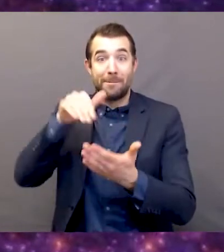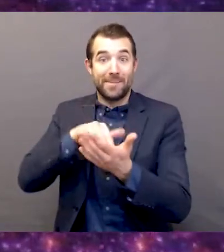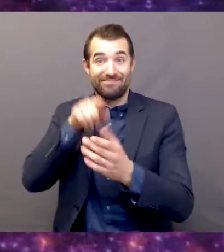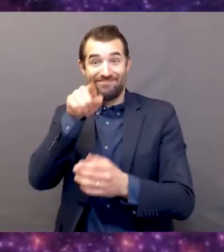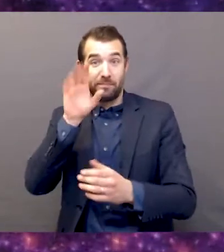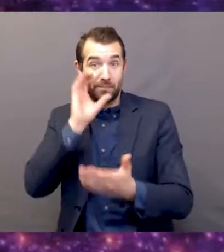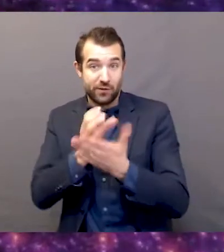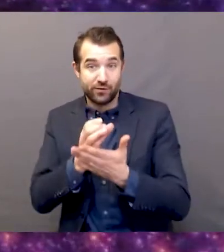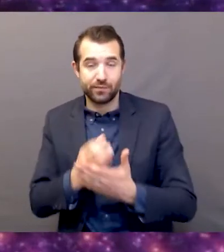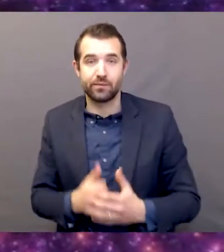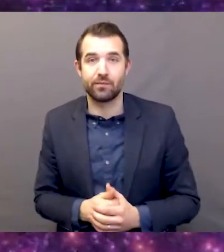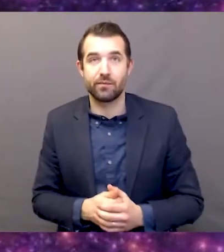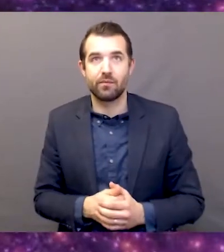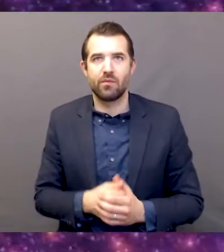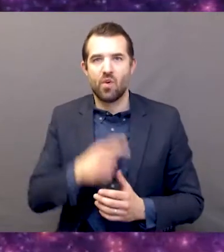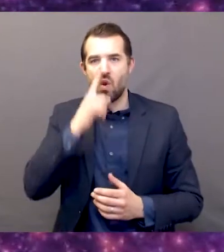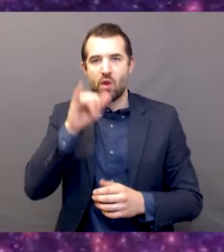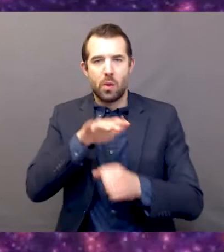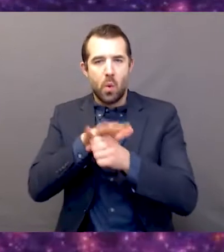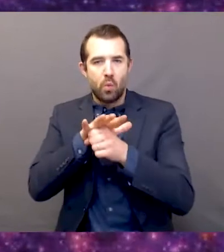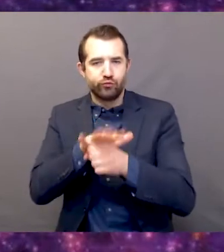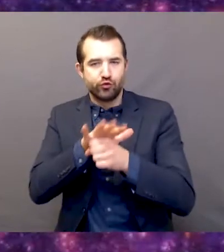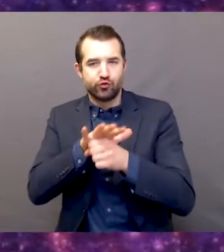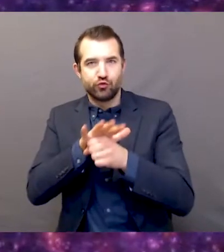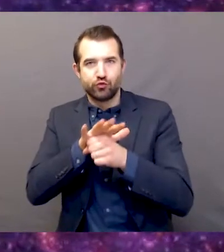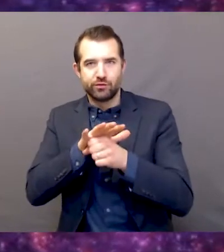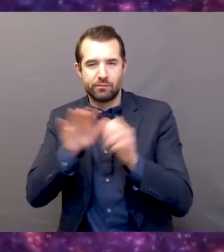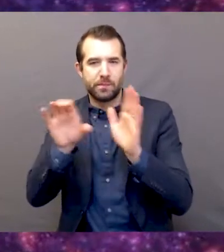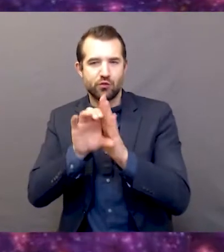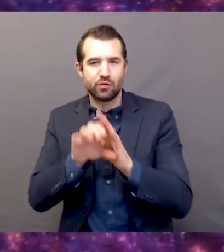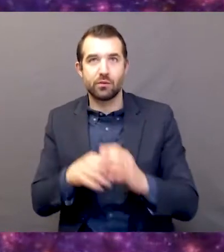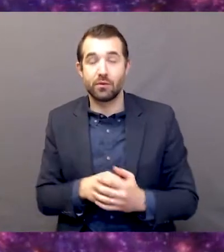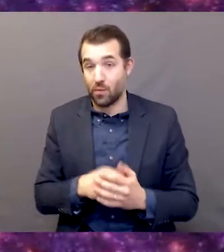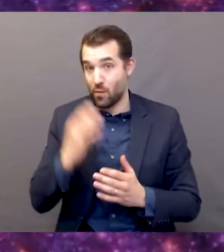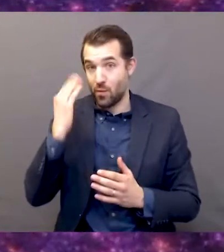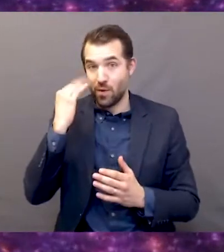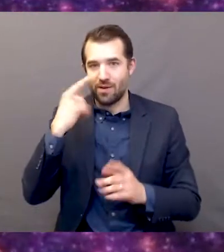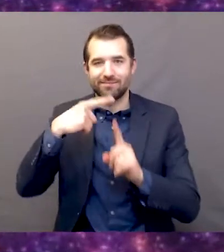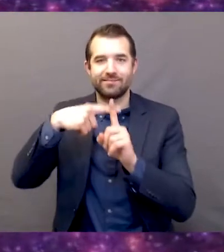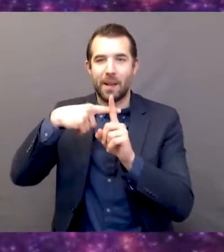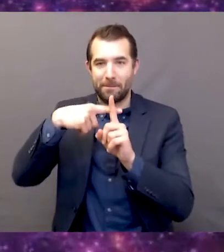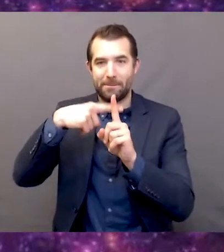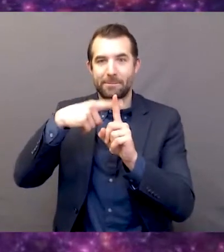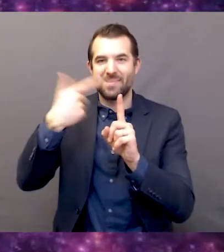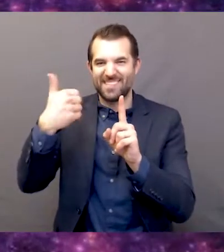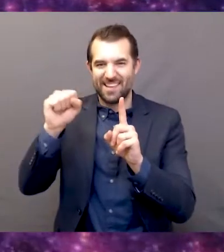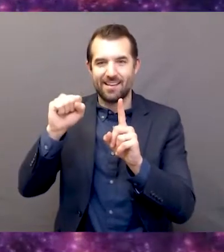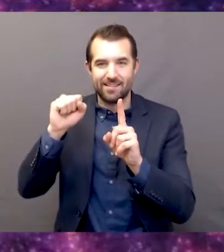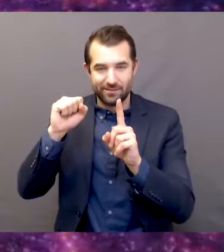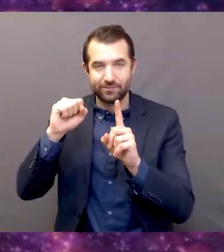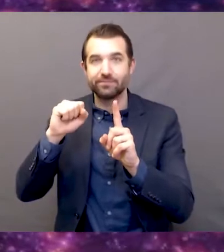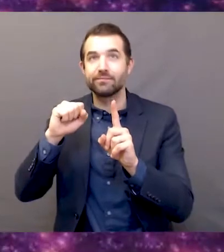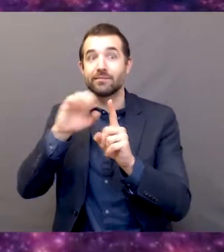middle image, you see what turns out to be a pressure image. Because of Chandra's response and the temperature of the gas, this image in this